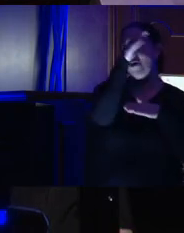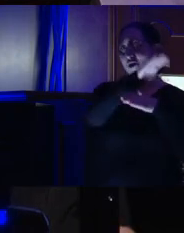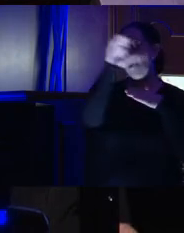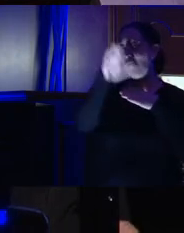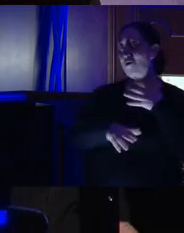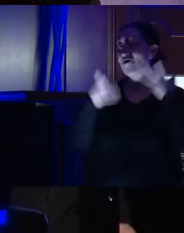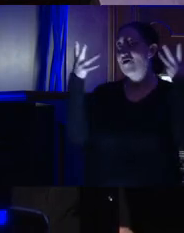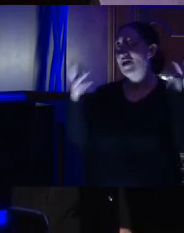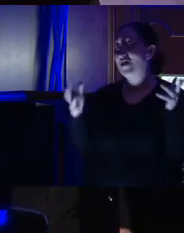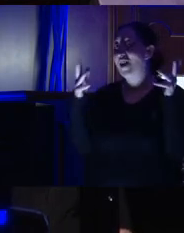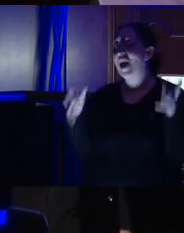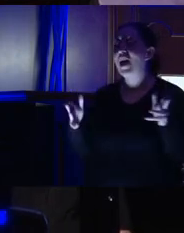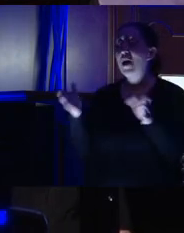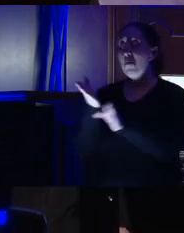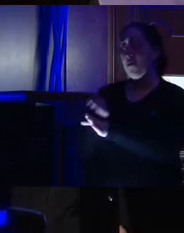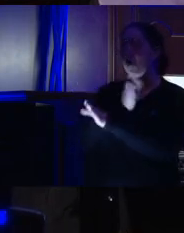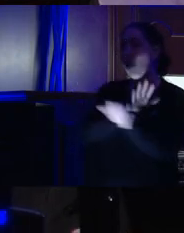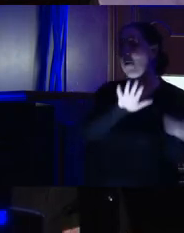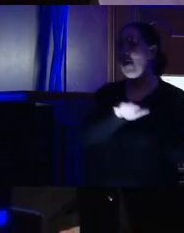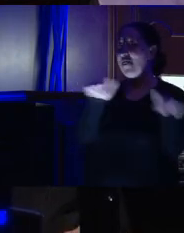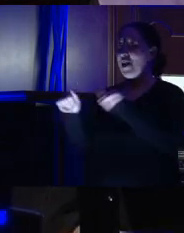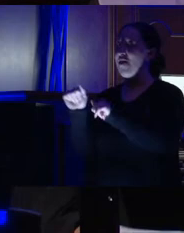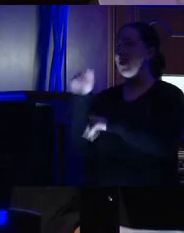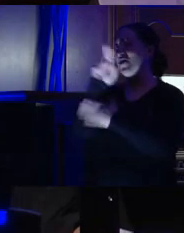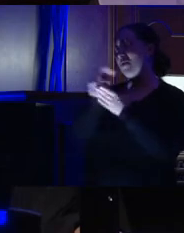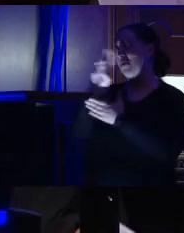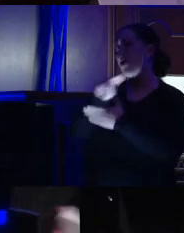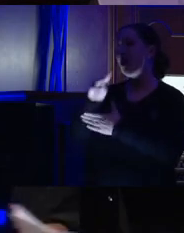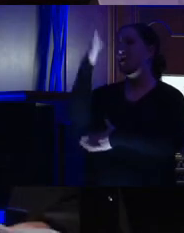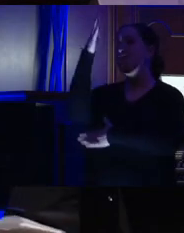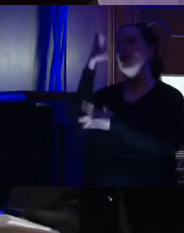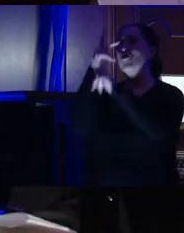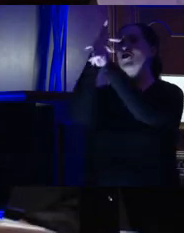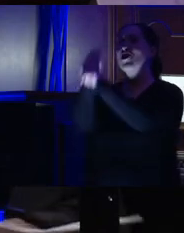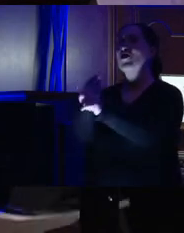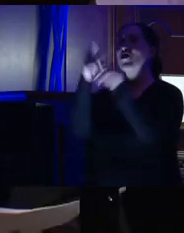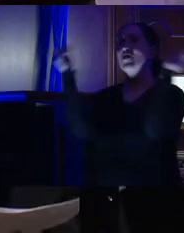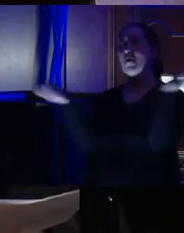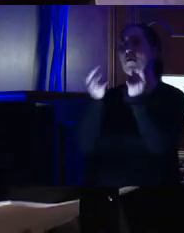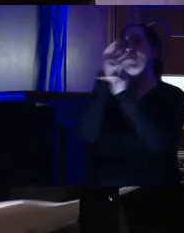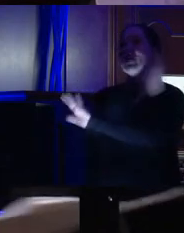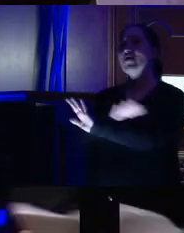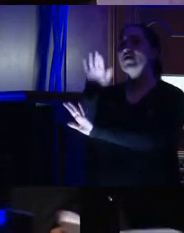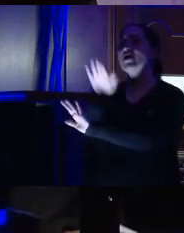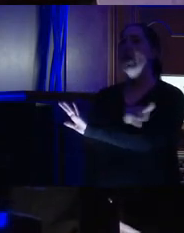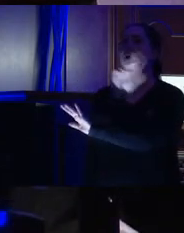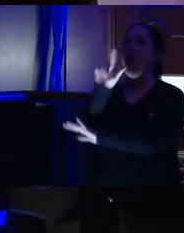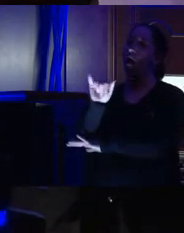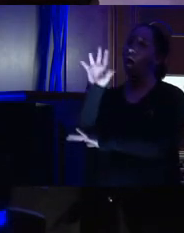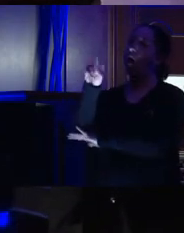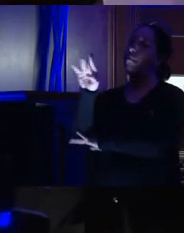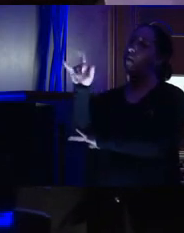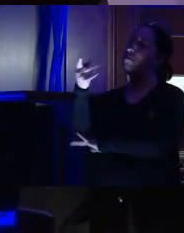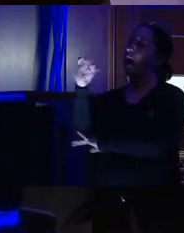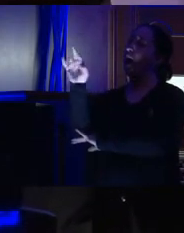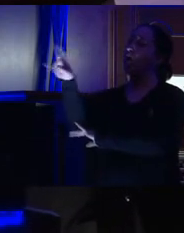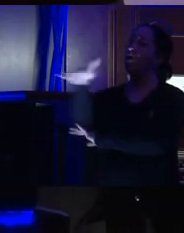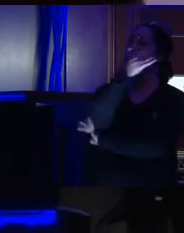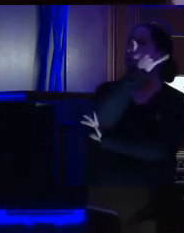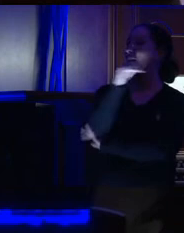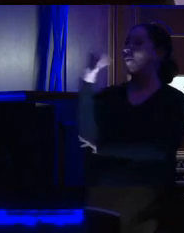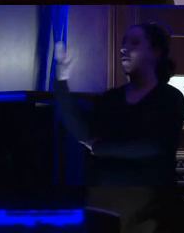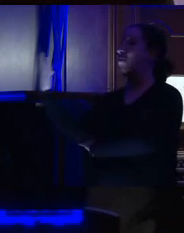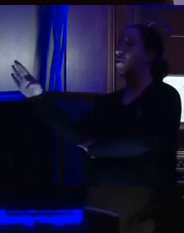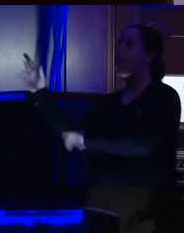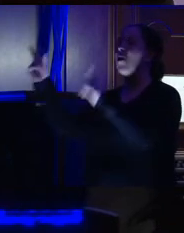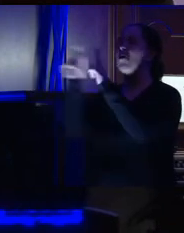event. And before we leave, it's a Michigan tradition to end ceremonial events with the singing of our alma mater, the yellow and blue.